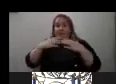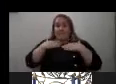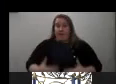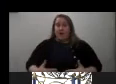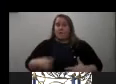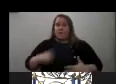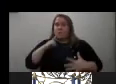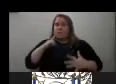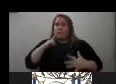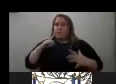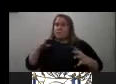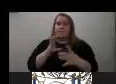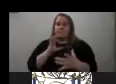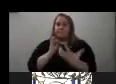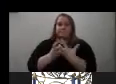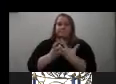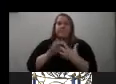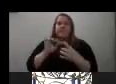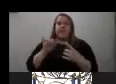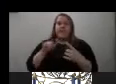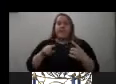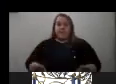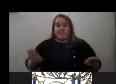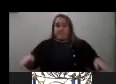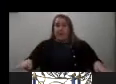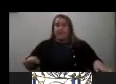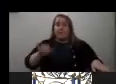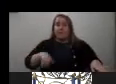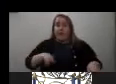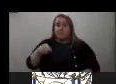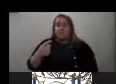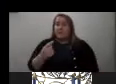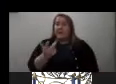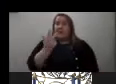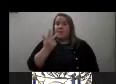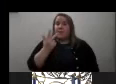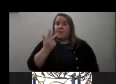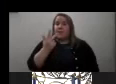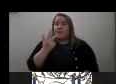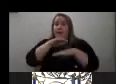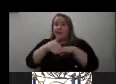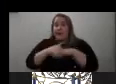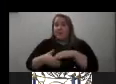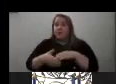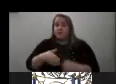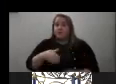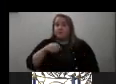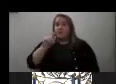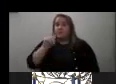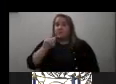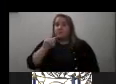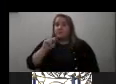it's beautiful. The powder puff part of the tutu is only three layers of tulle. But what Kerenska